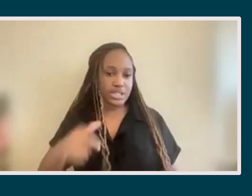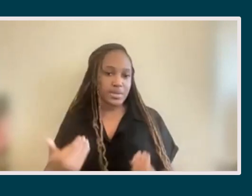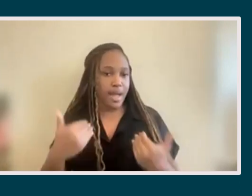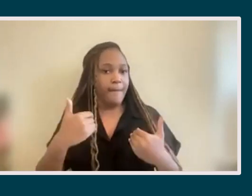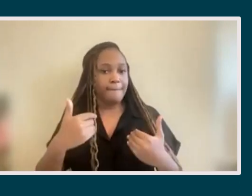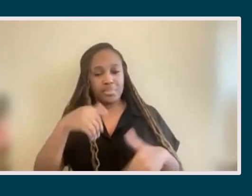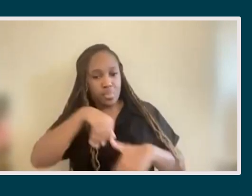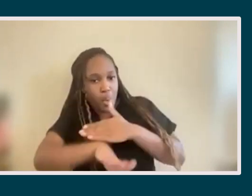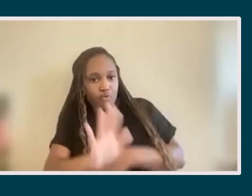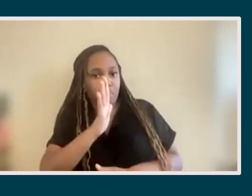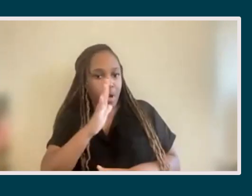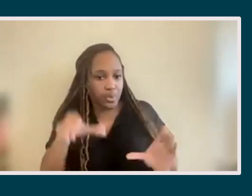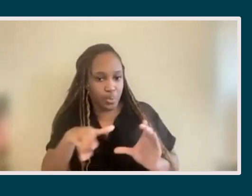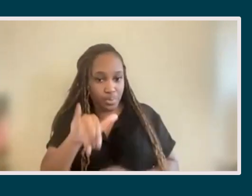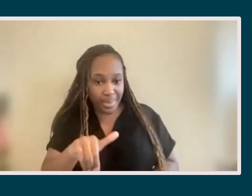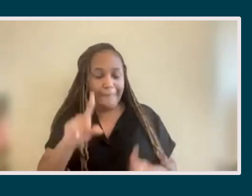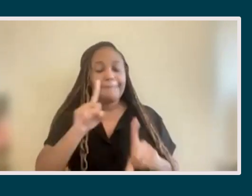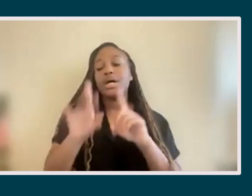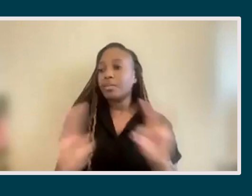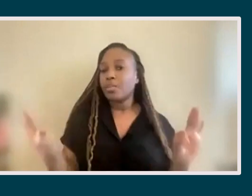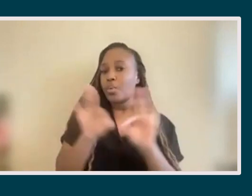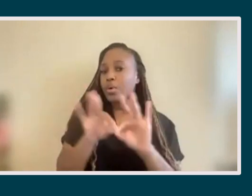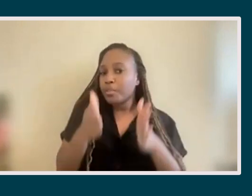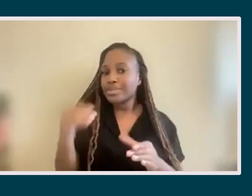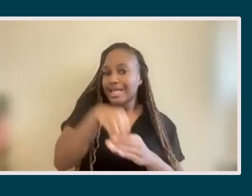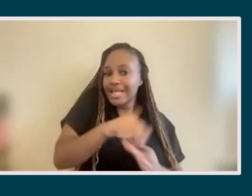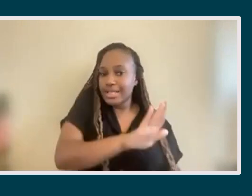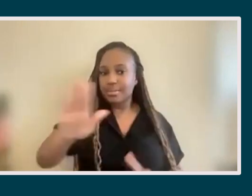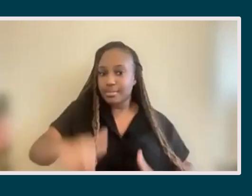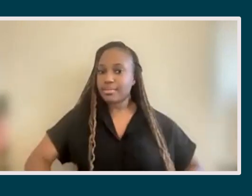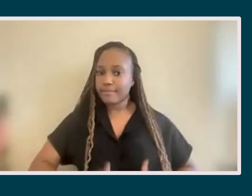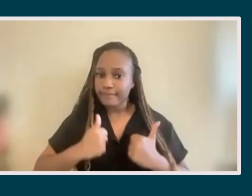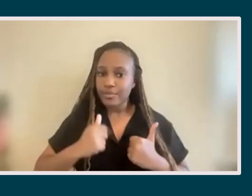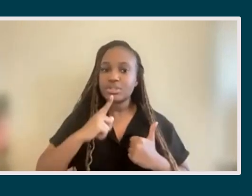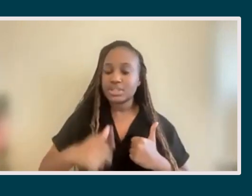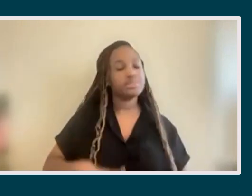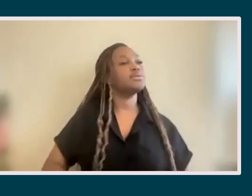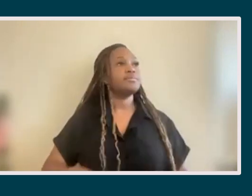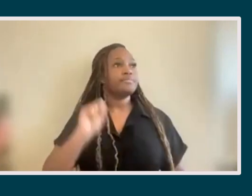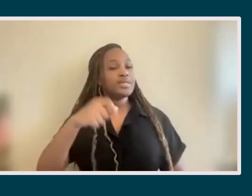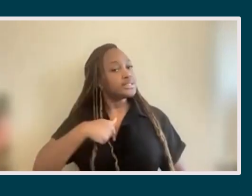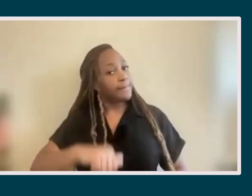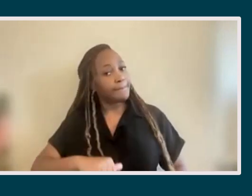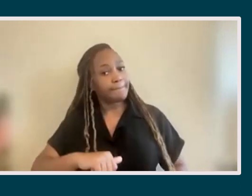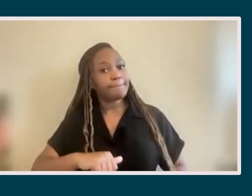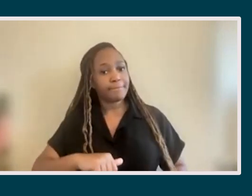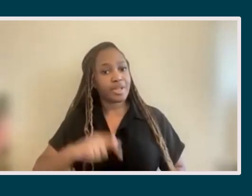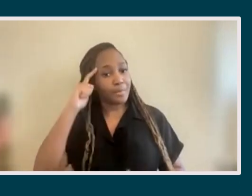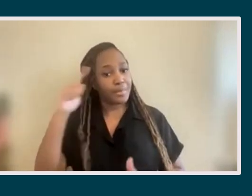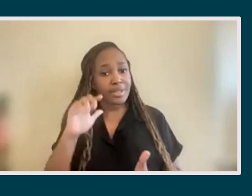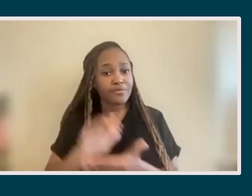that. That significant person in someone's life who says, yes, I believe in you. Yes, you can